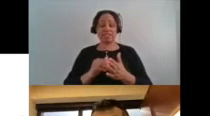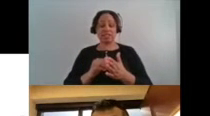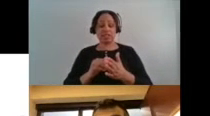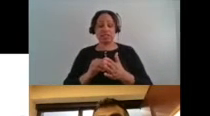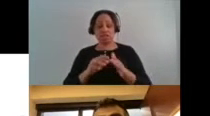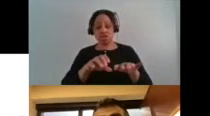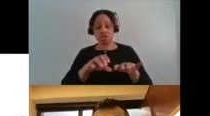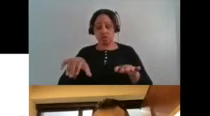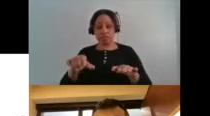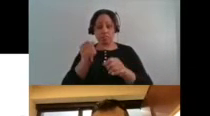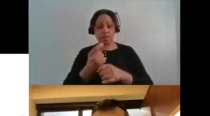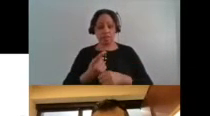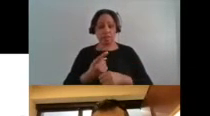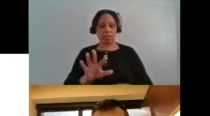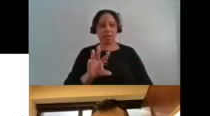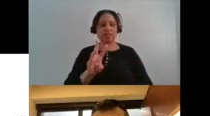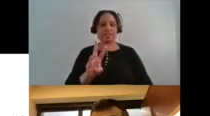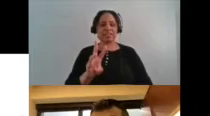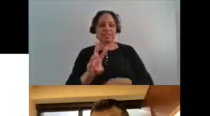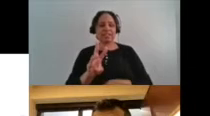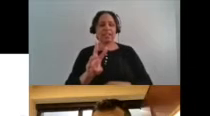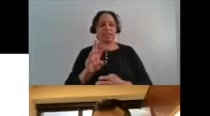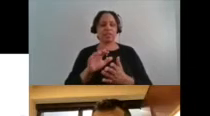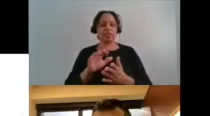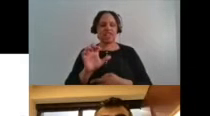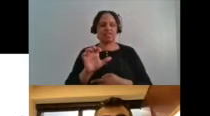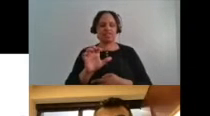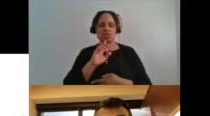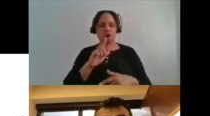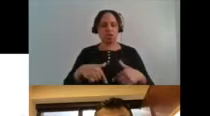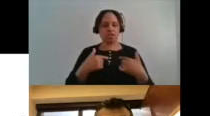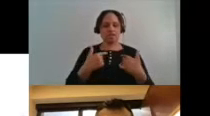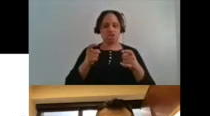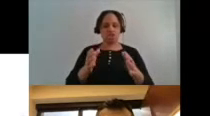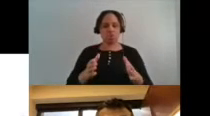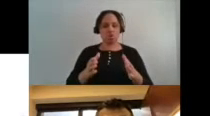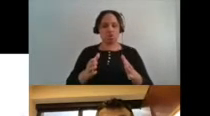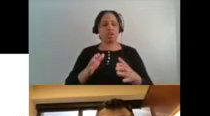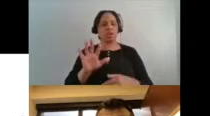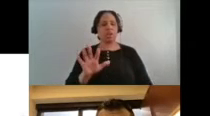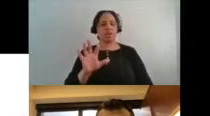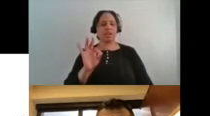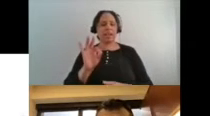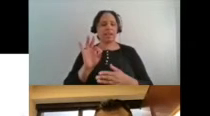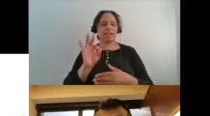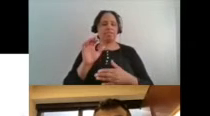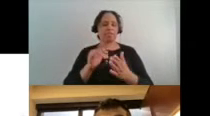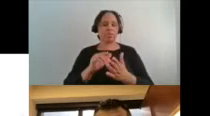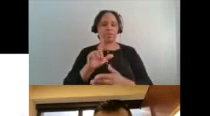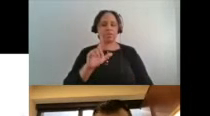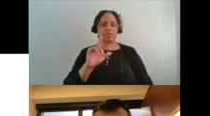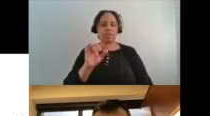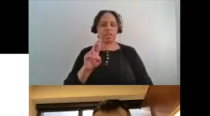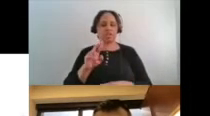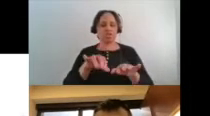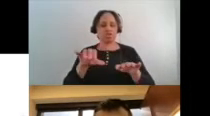are living donor kidney transplants. We do about 9,000 liver transplants a year. Only about 250 of those are live donor